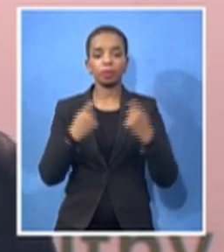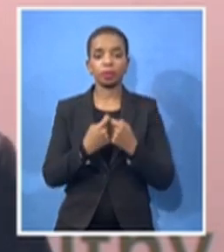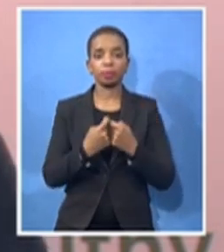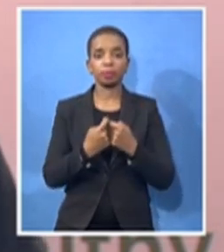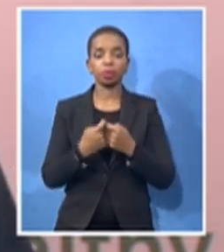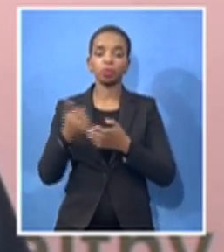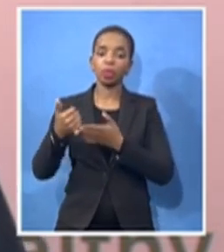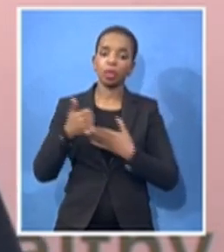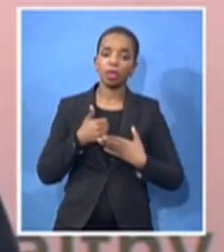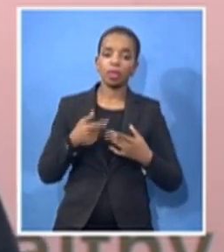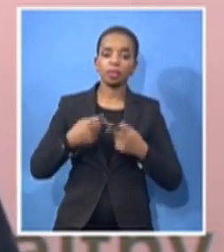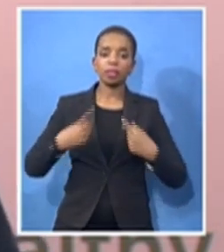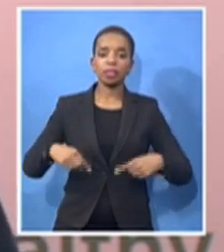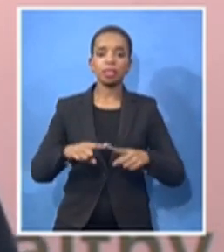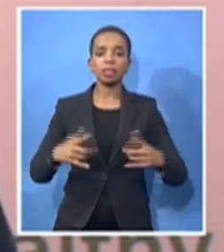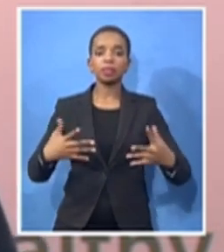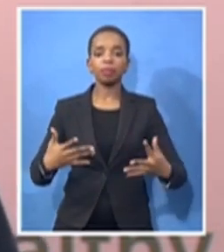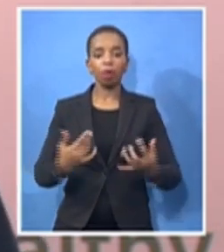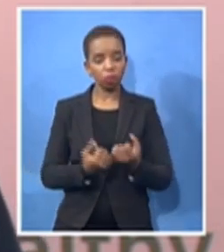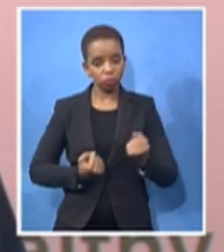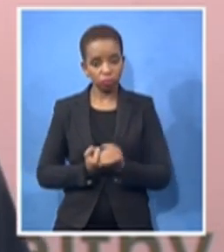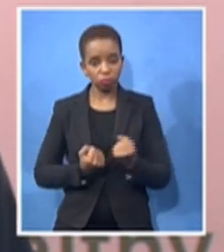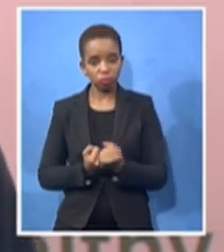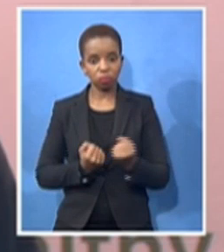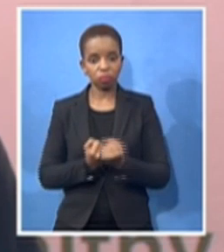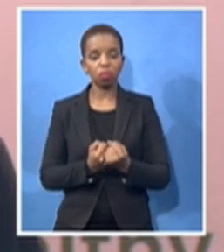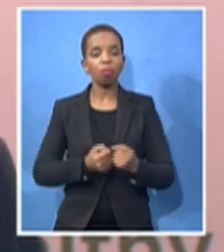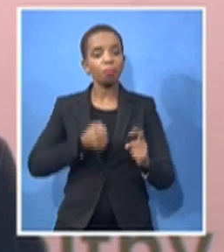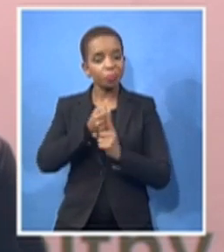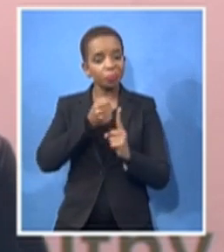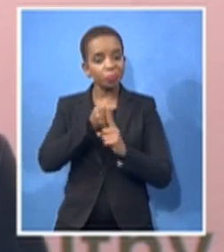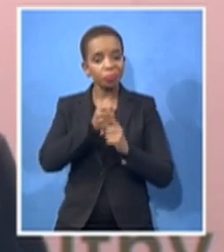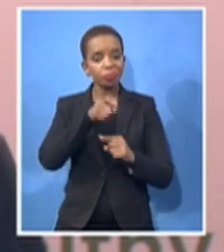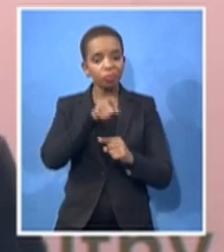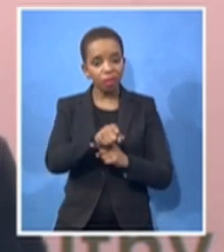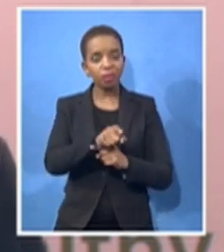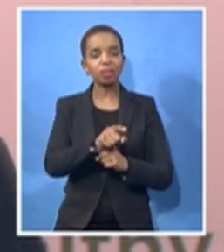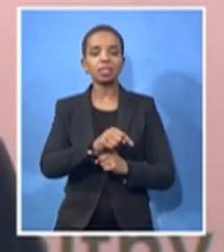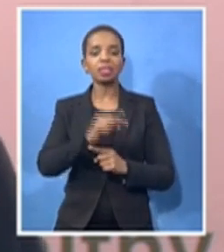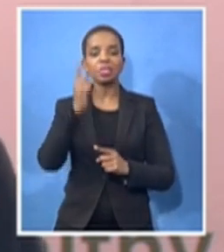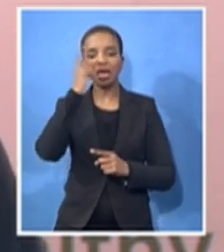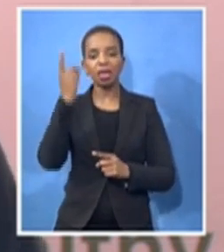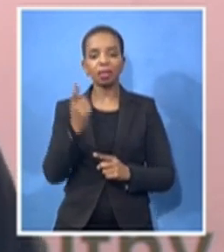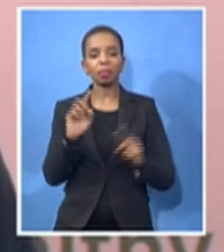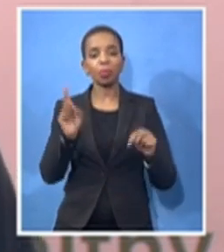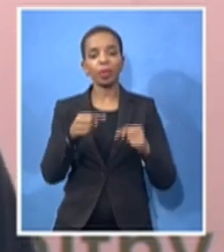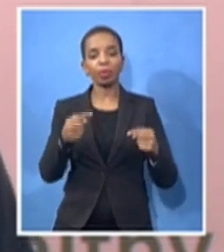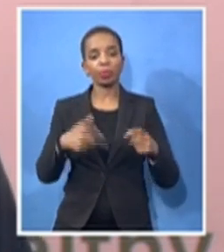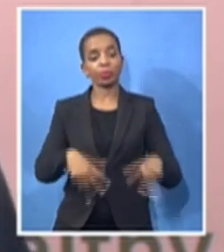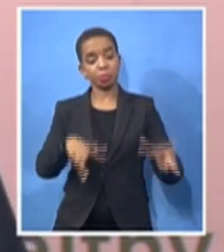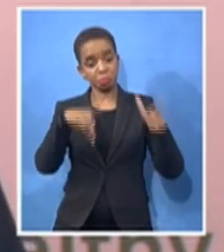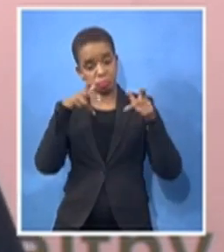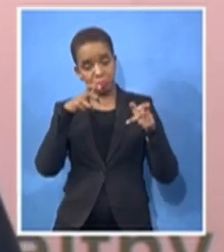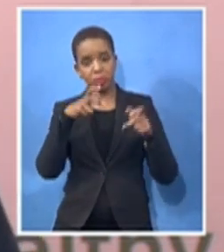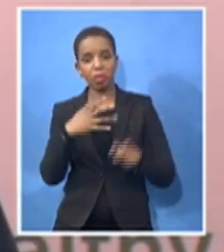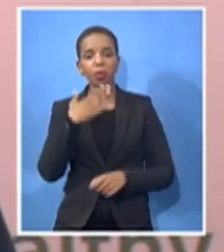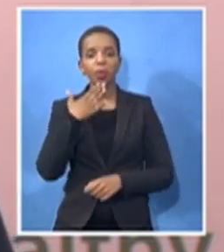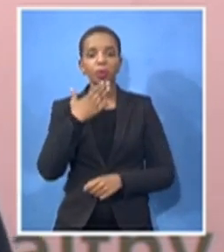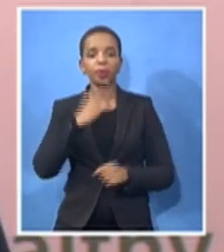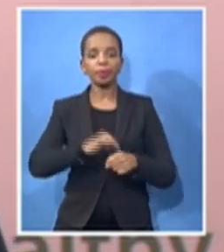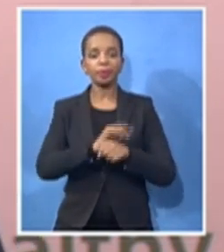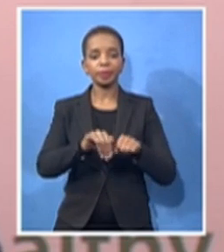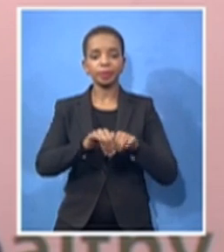enemy, the enemy of the globe, COVID-19. But we know also that while